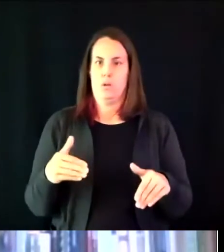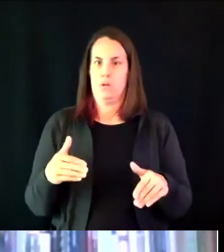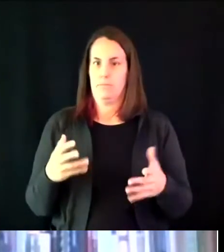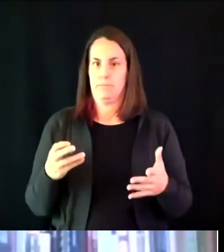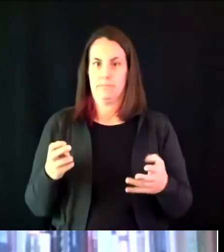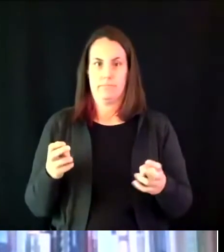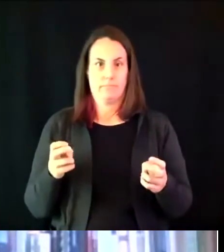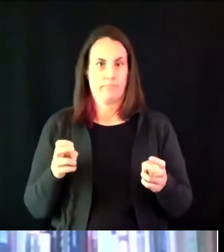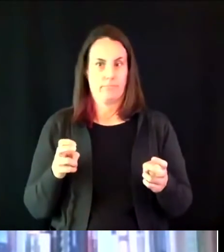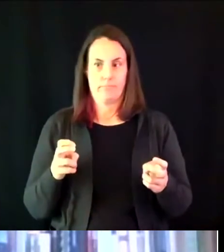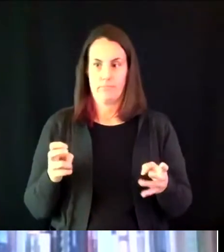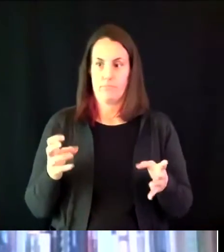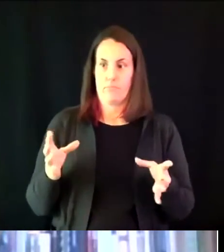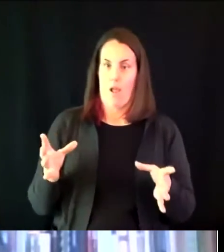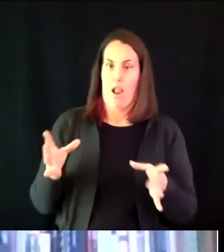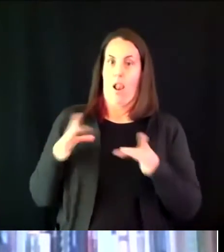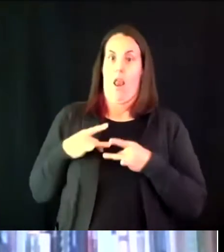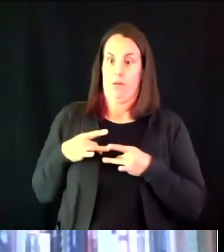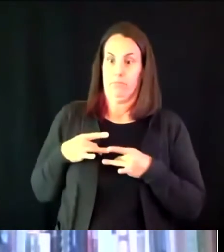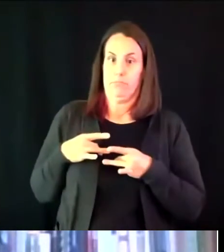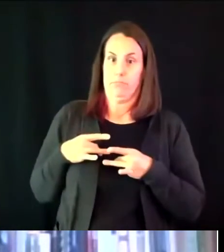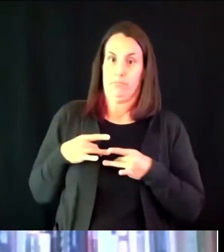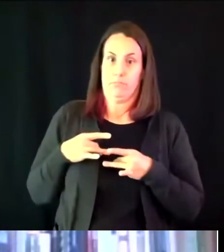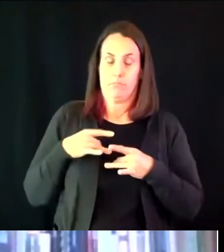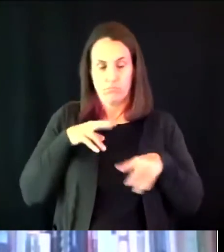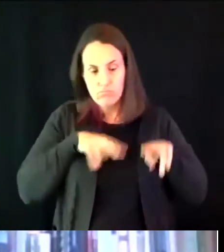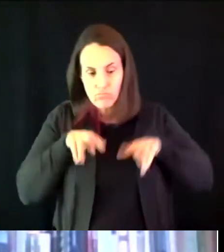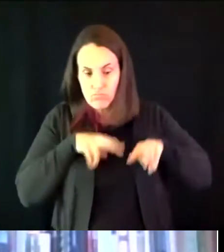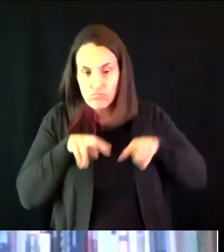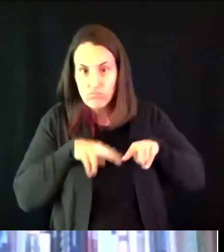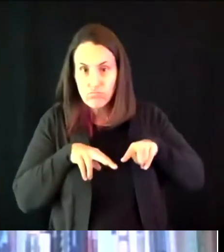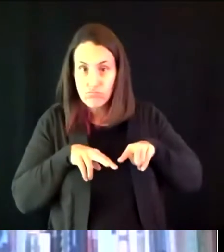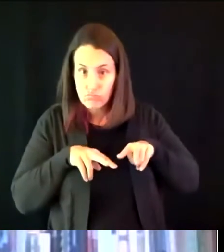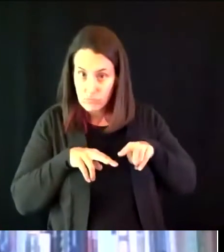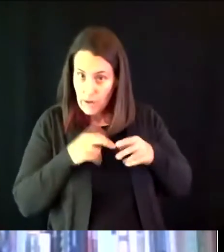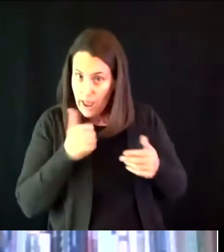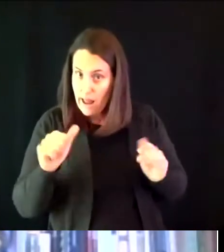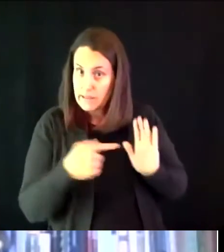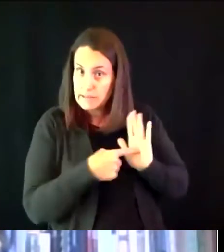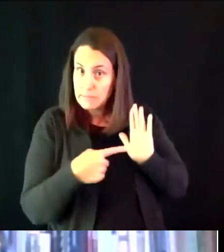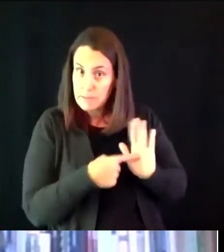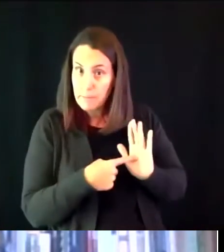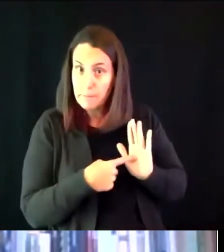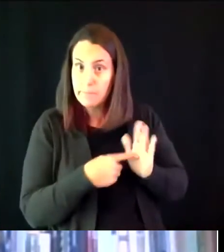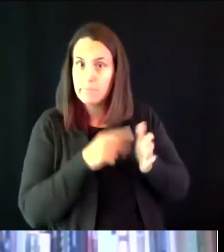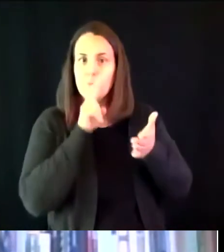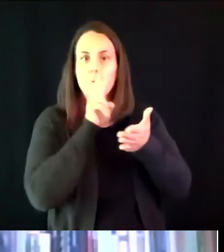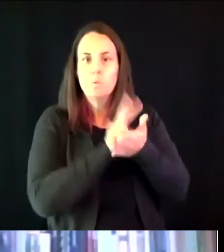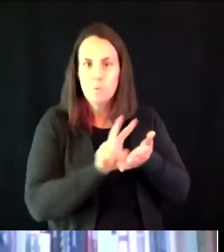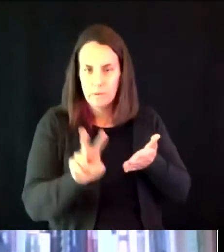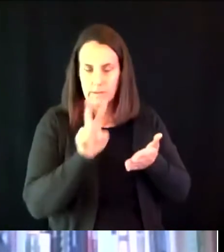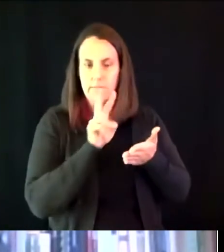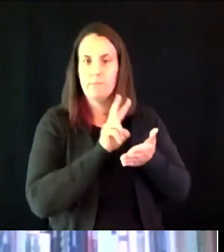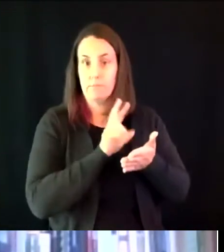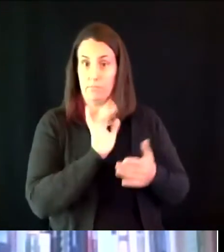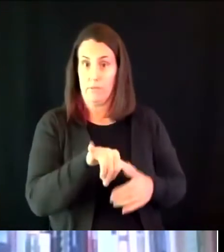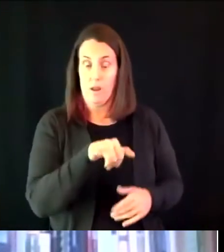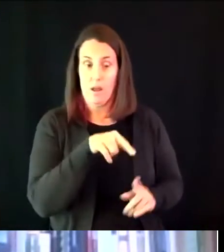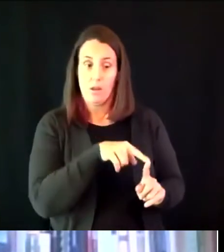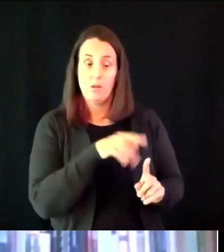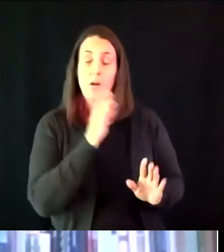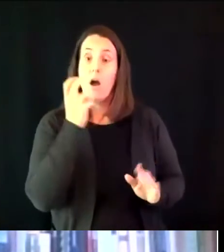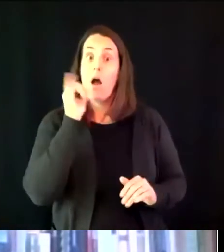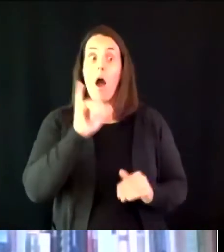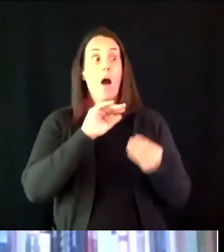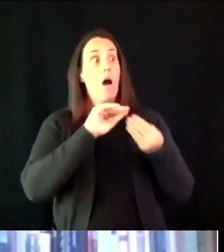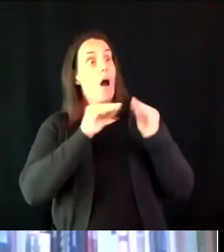infected, that our waves often happen in 2-week cycles. And so what's happening today is the